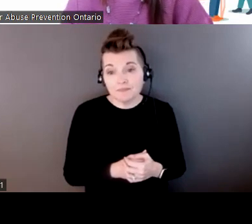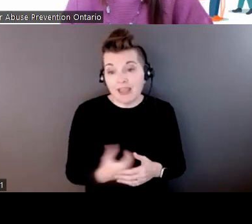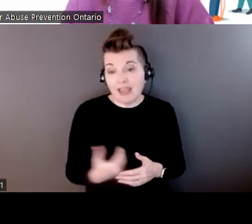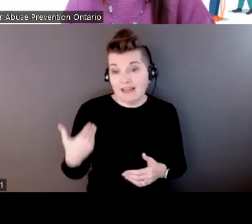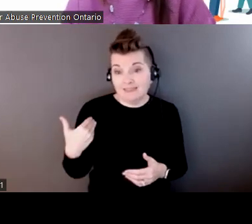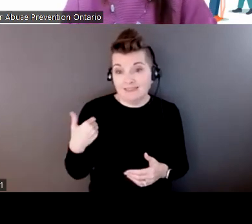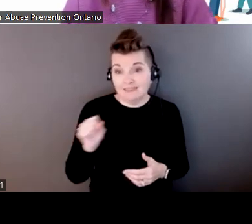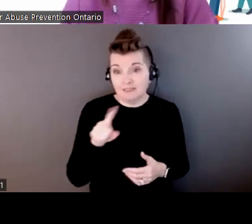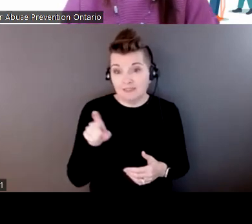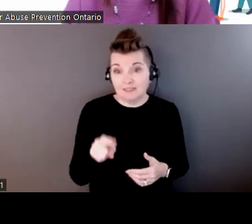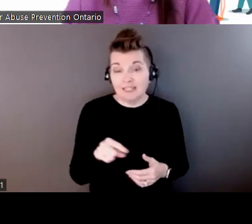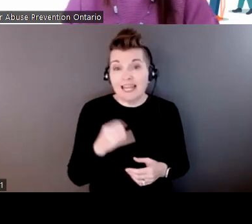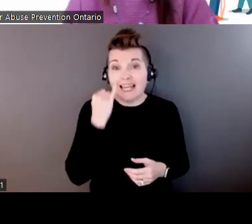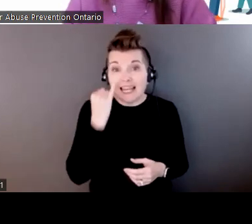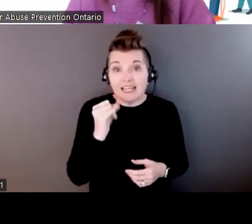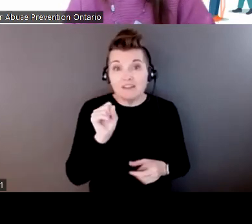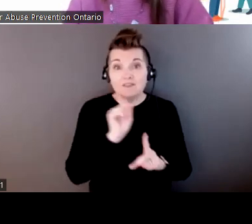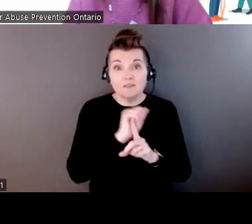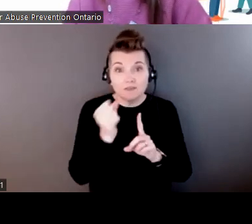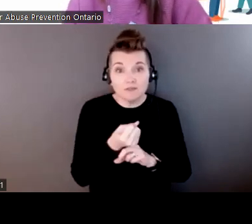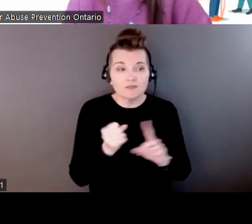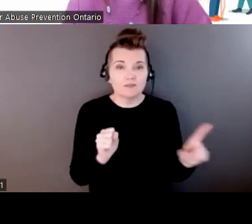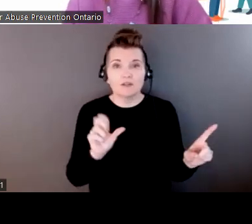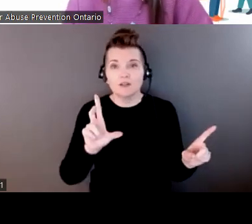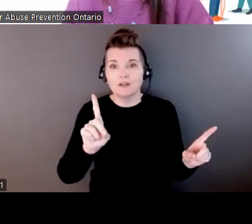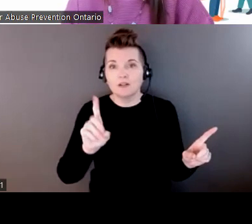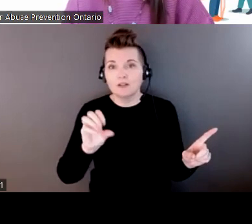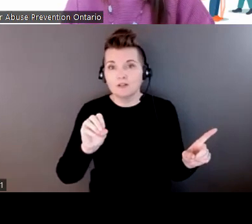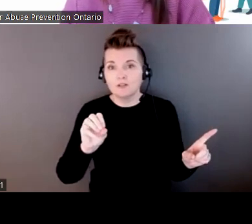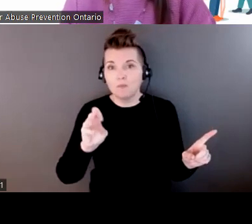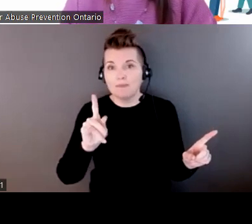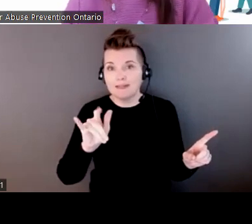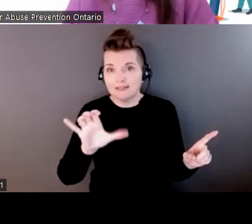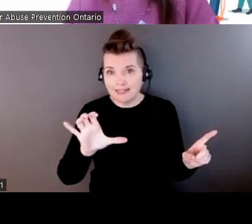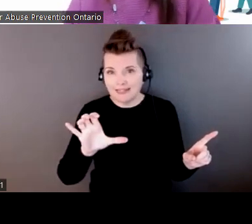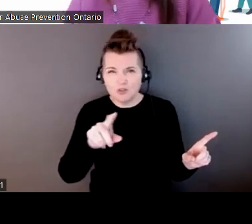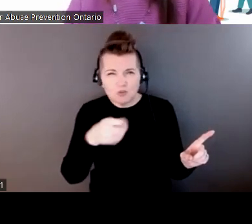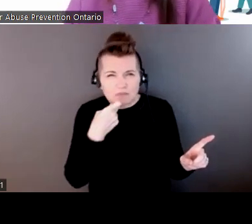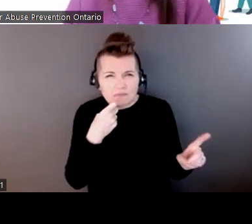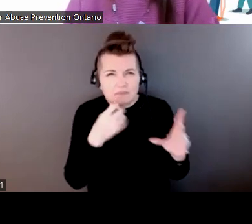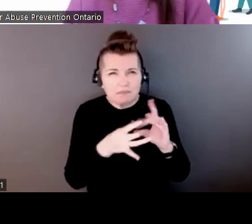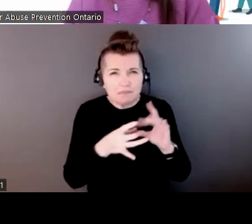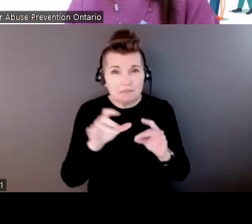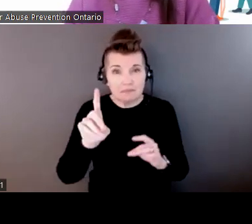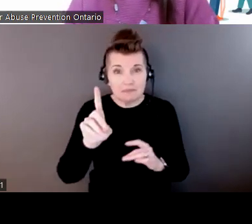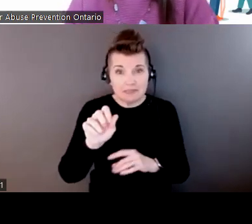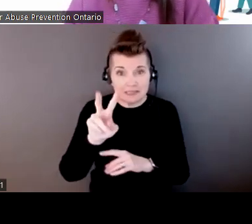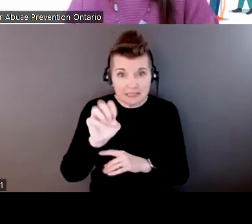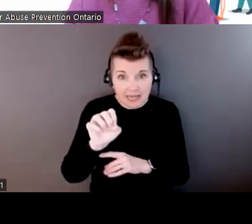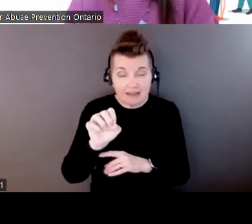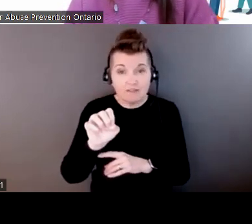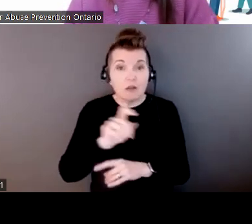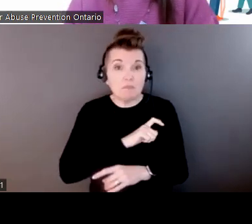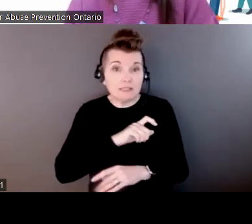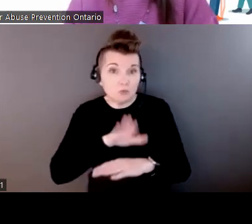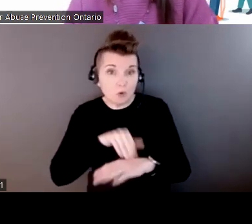if there's a situation where it's a domestic, let's say that case scenario you're giving about Dave, and the police were called and it's an intimate partner violence because